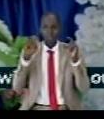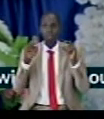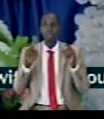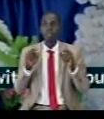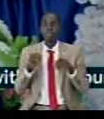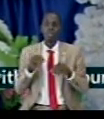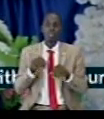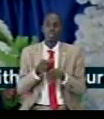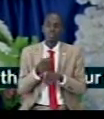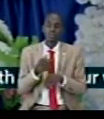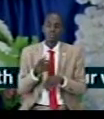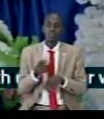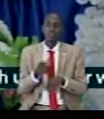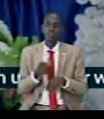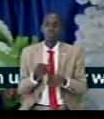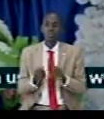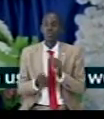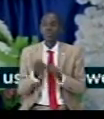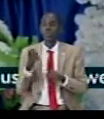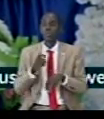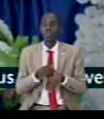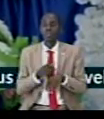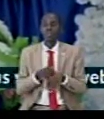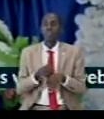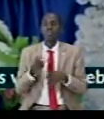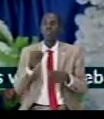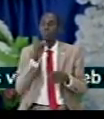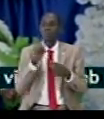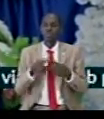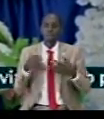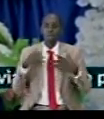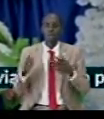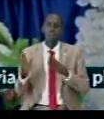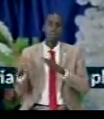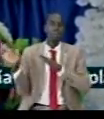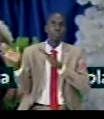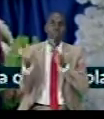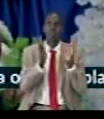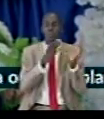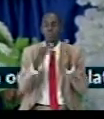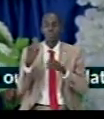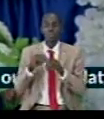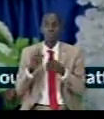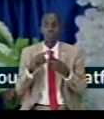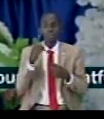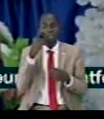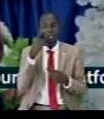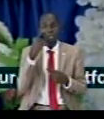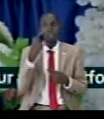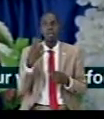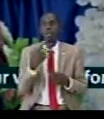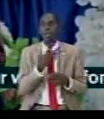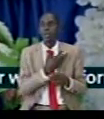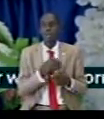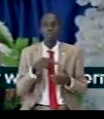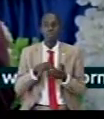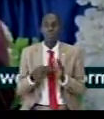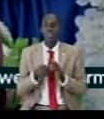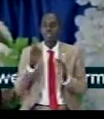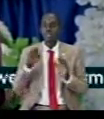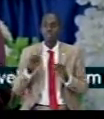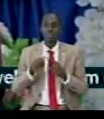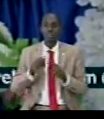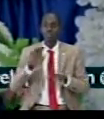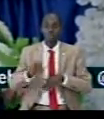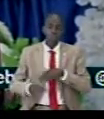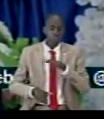to prevent too much of air entering into the eyes, and this causes me walk with glass every time, and